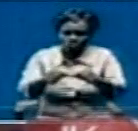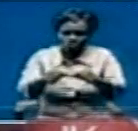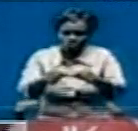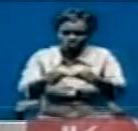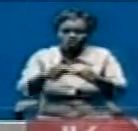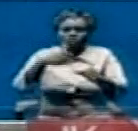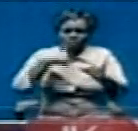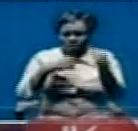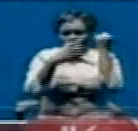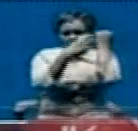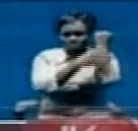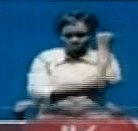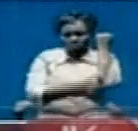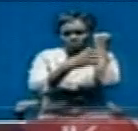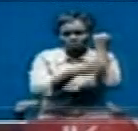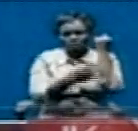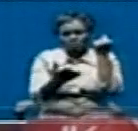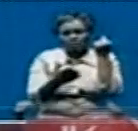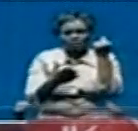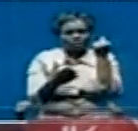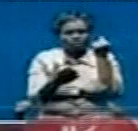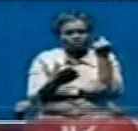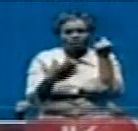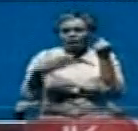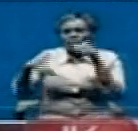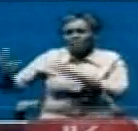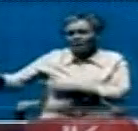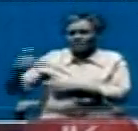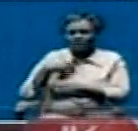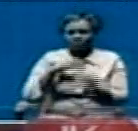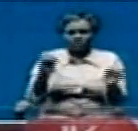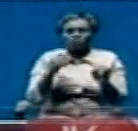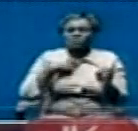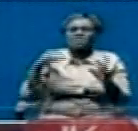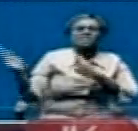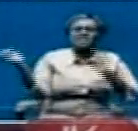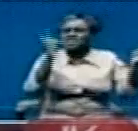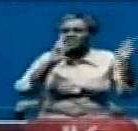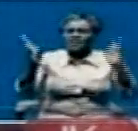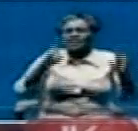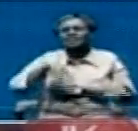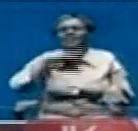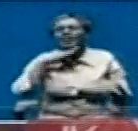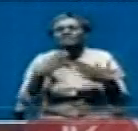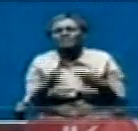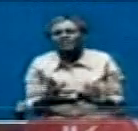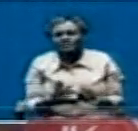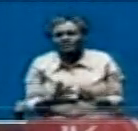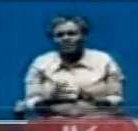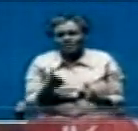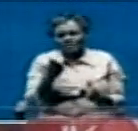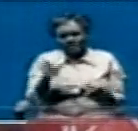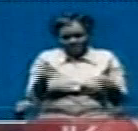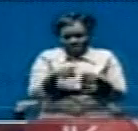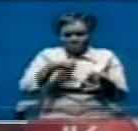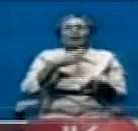I have been poured out like a drink offering. There's nothing left. I am ready to die. That's the way I want to die.